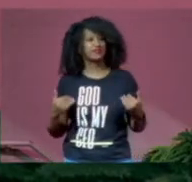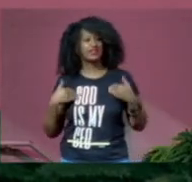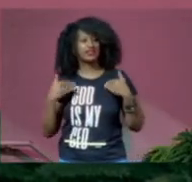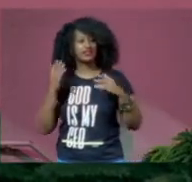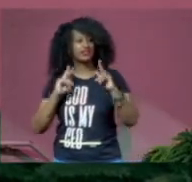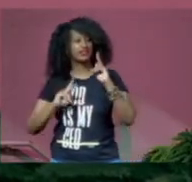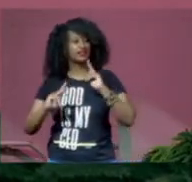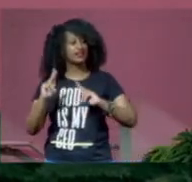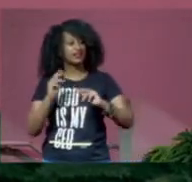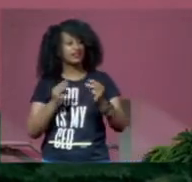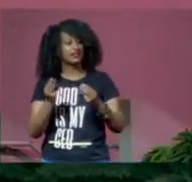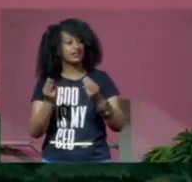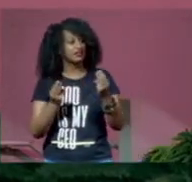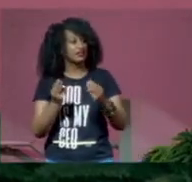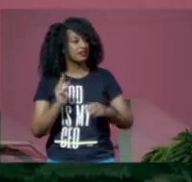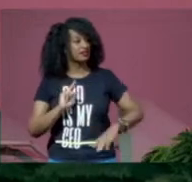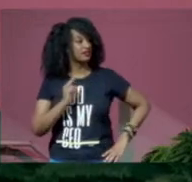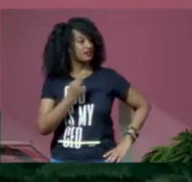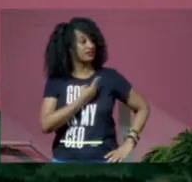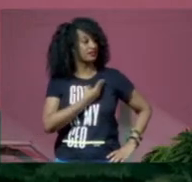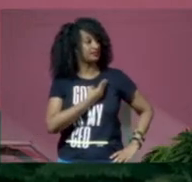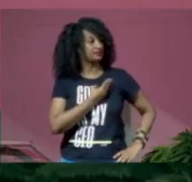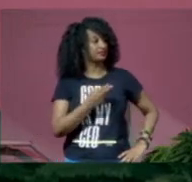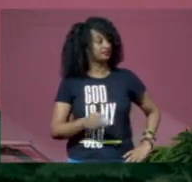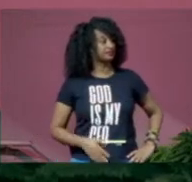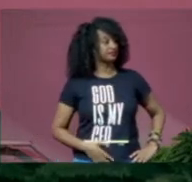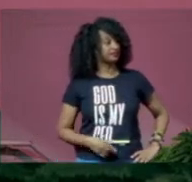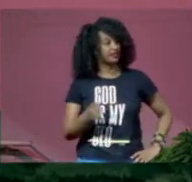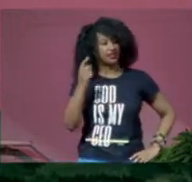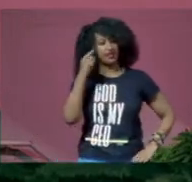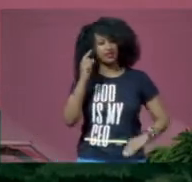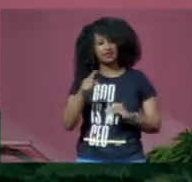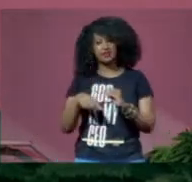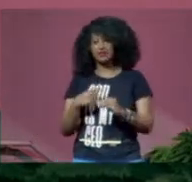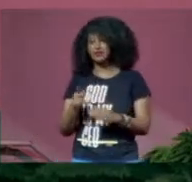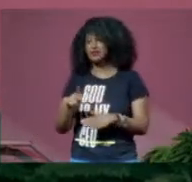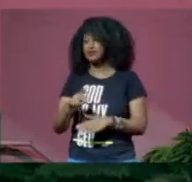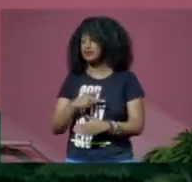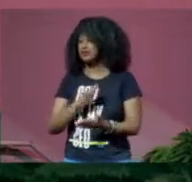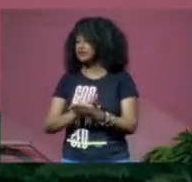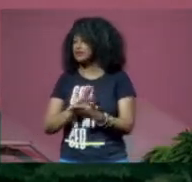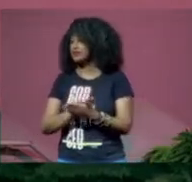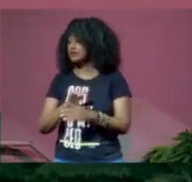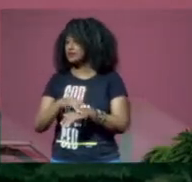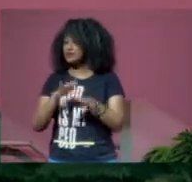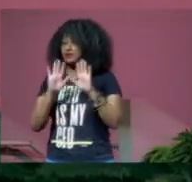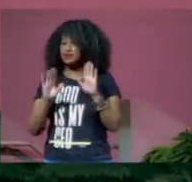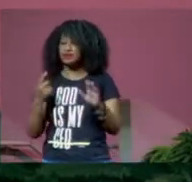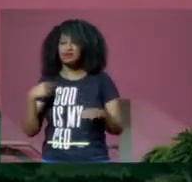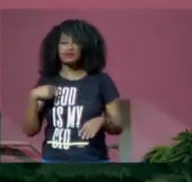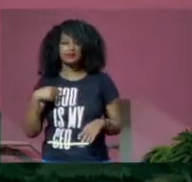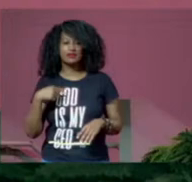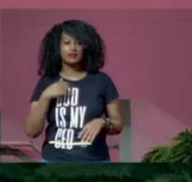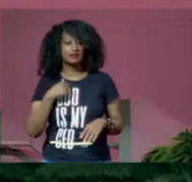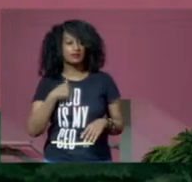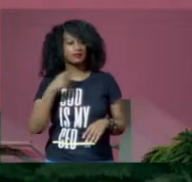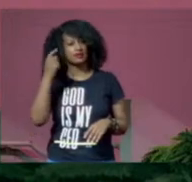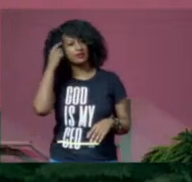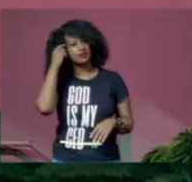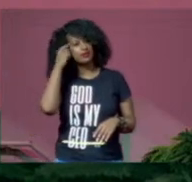were ministering, and I was thinking about back to school Sunday, my mind immediately went